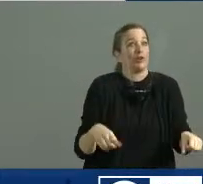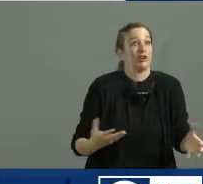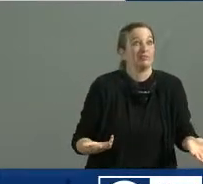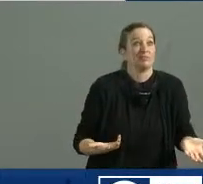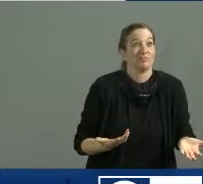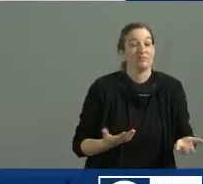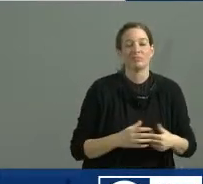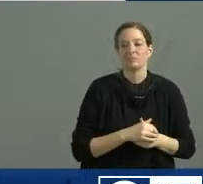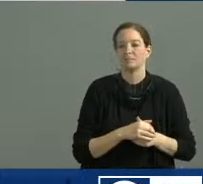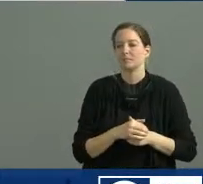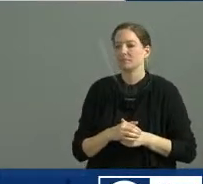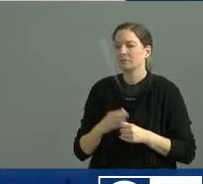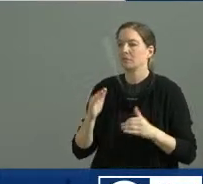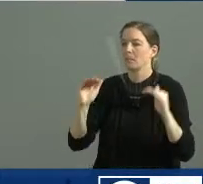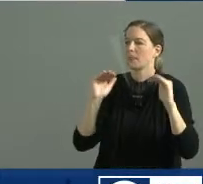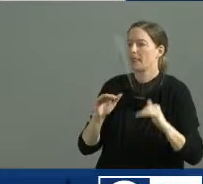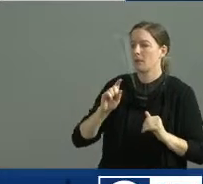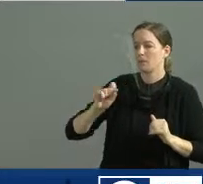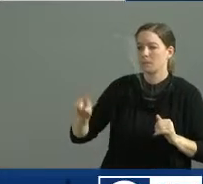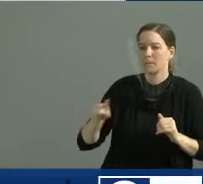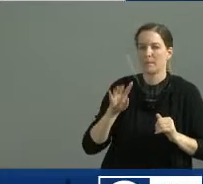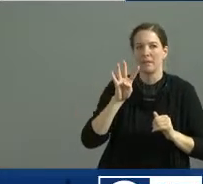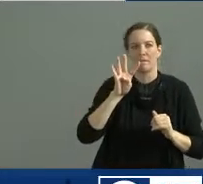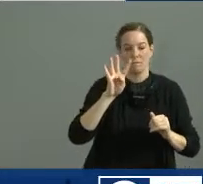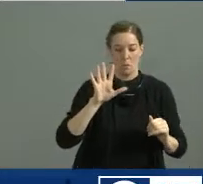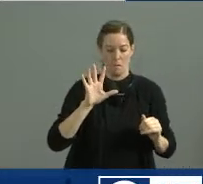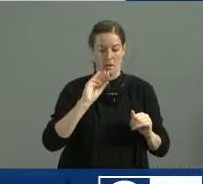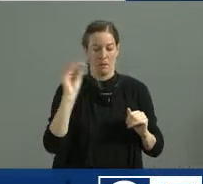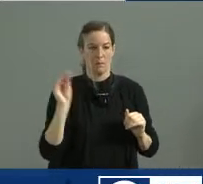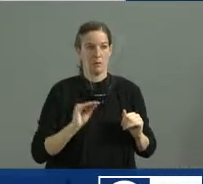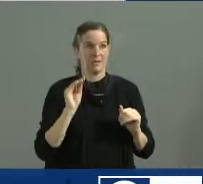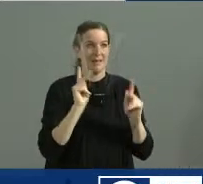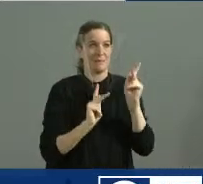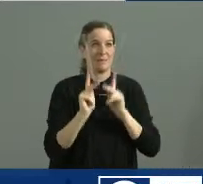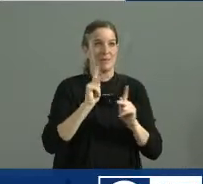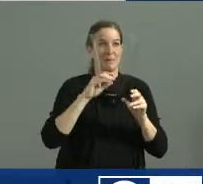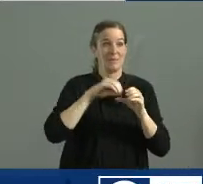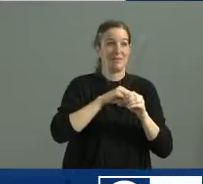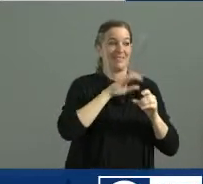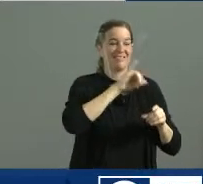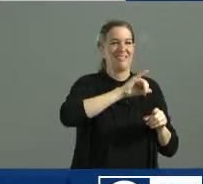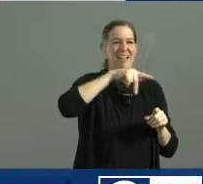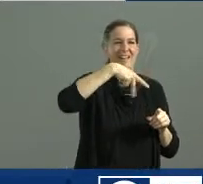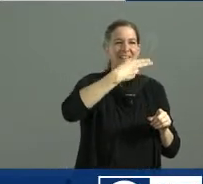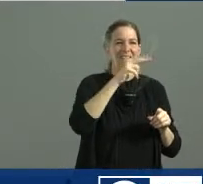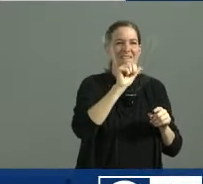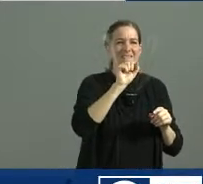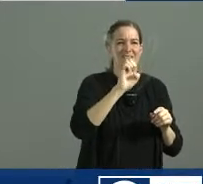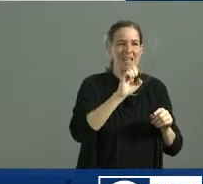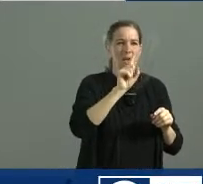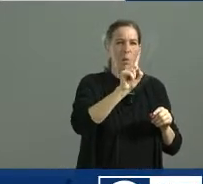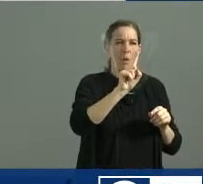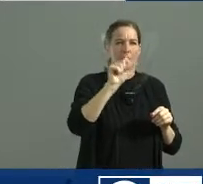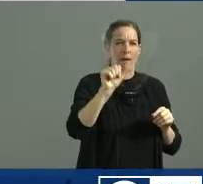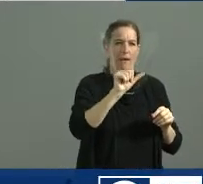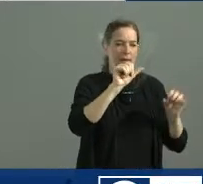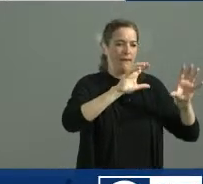asking, 45% of the people in phase 1A have been vaccinated now after 3